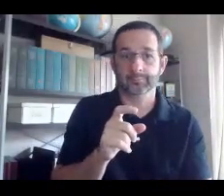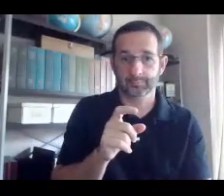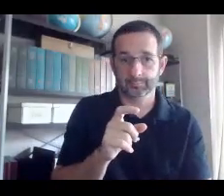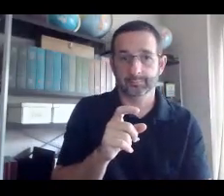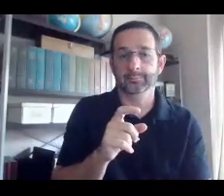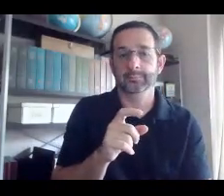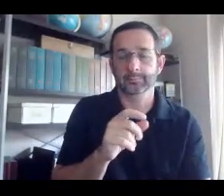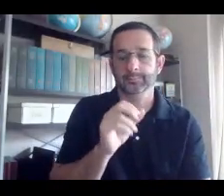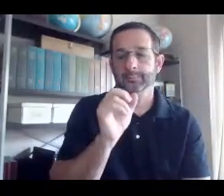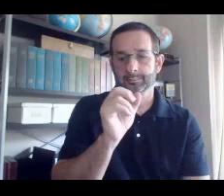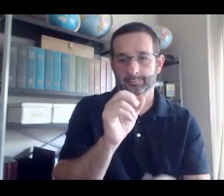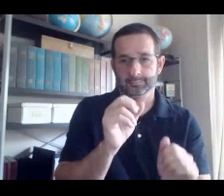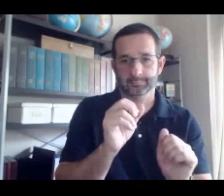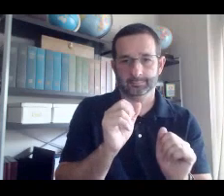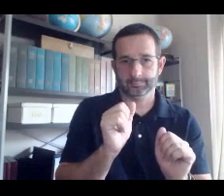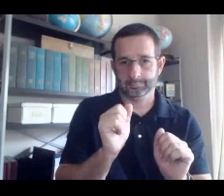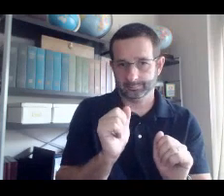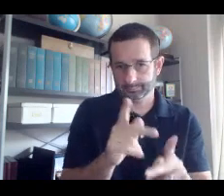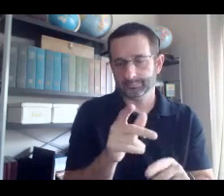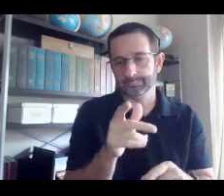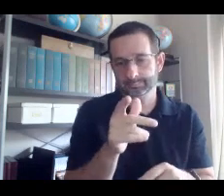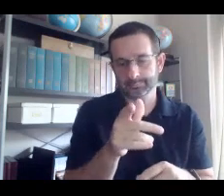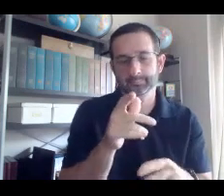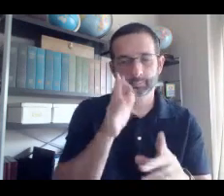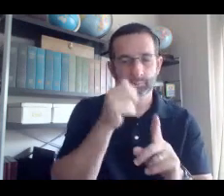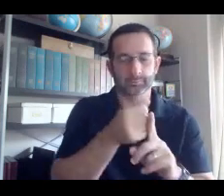quarterly payments have to be made ourselves. Okay.